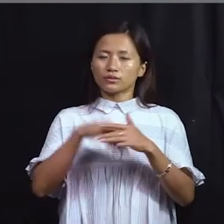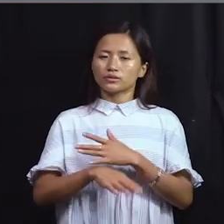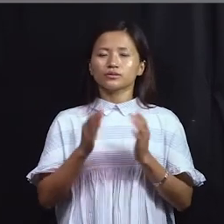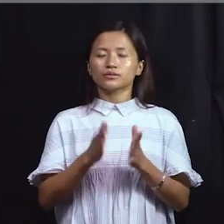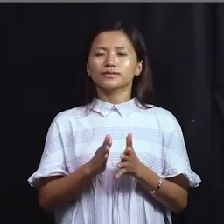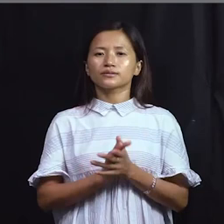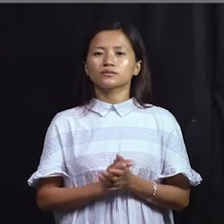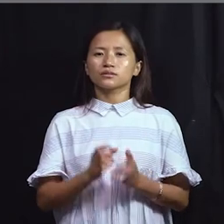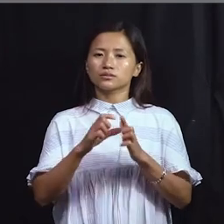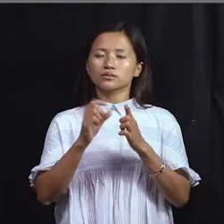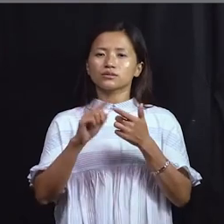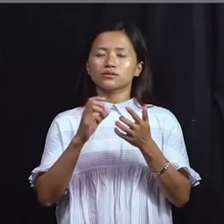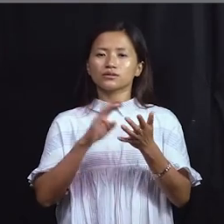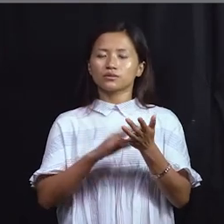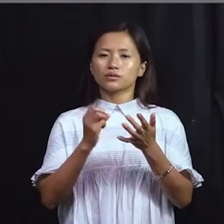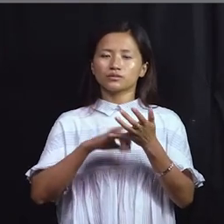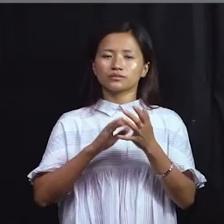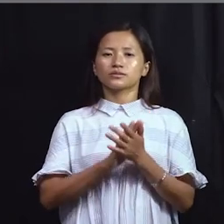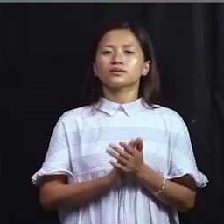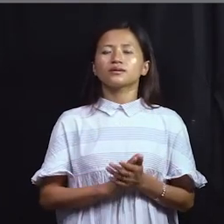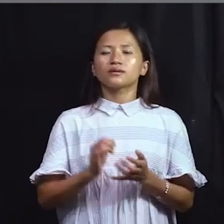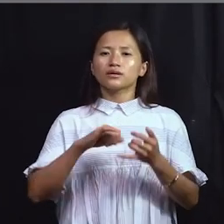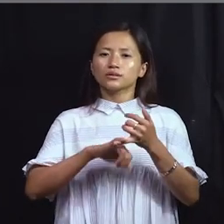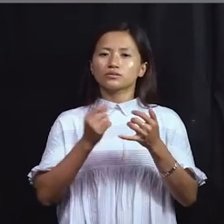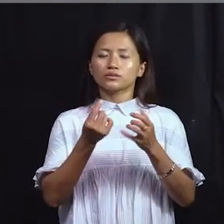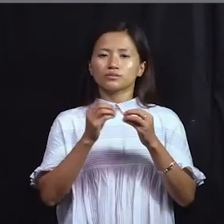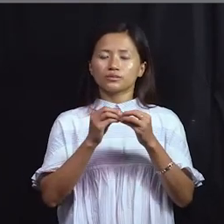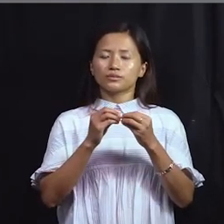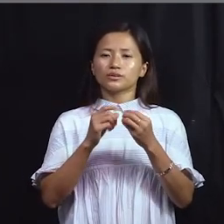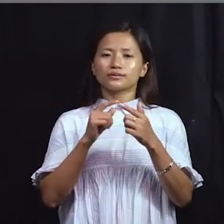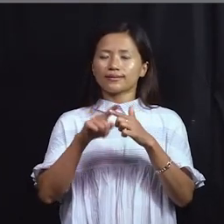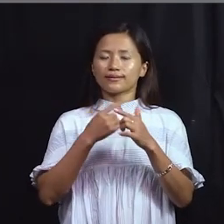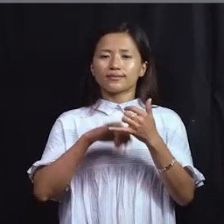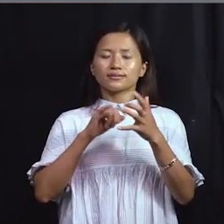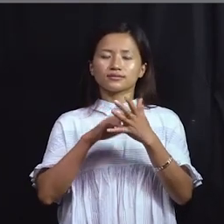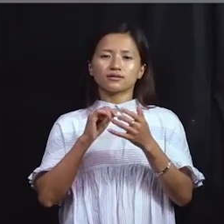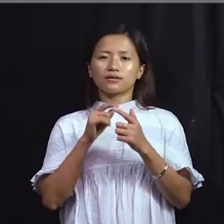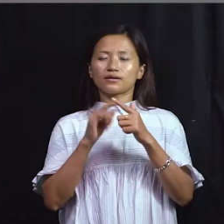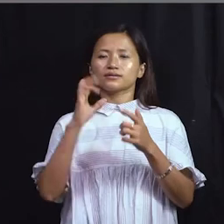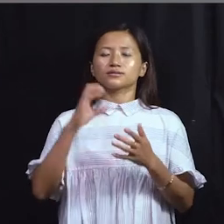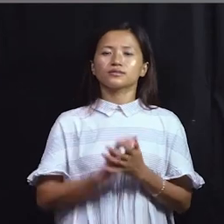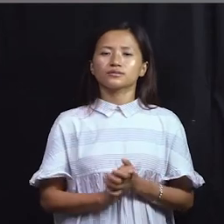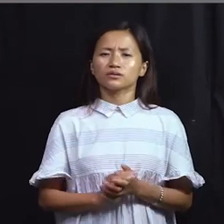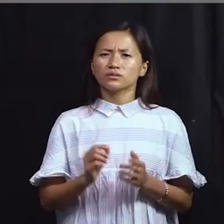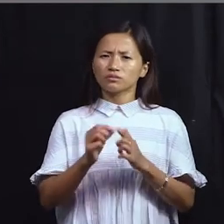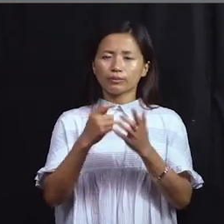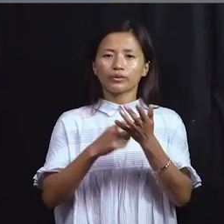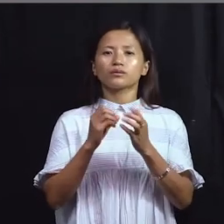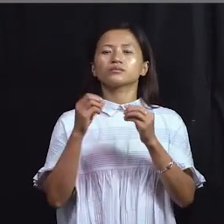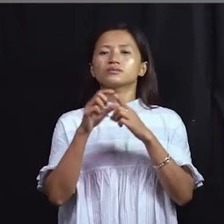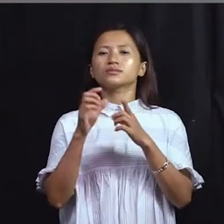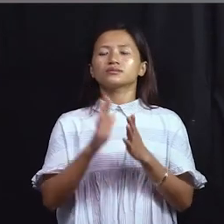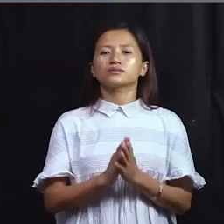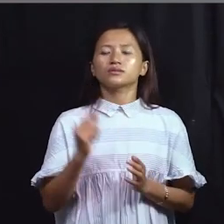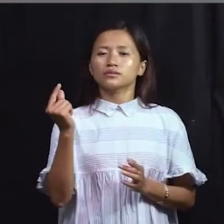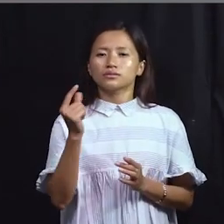domestic production, subsidies can also be introduced for those production units which